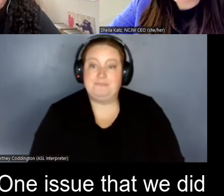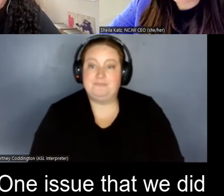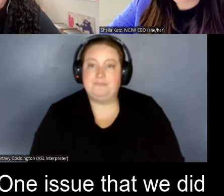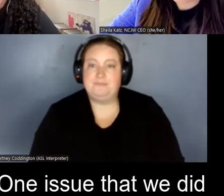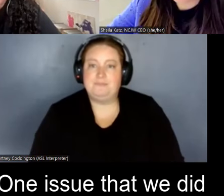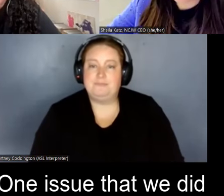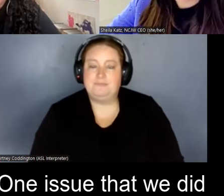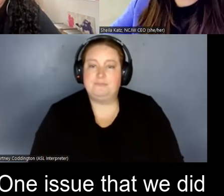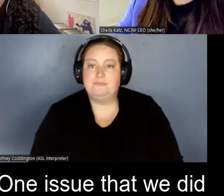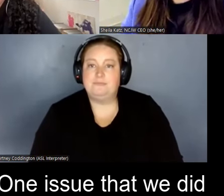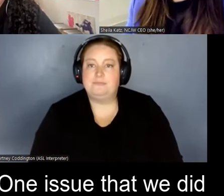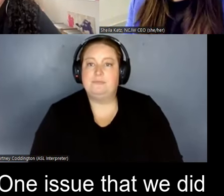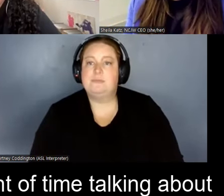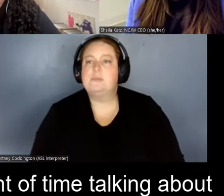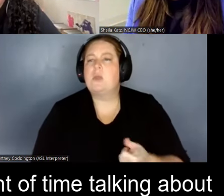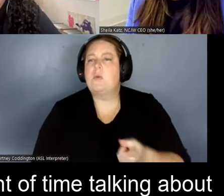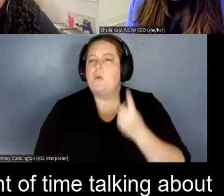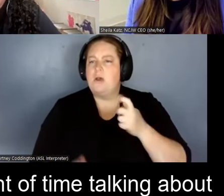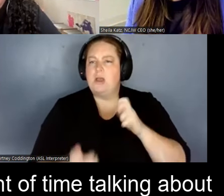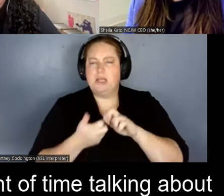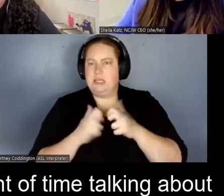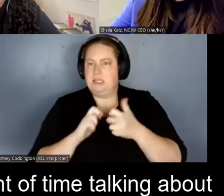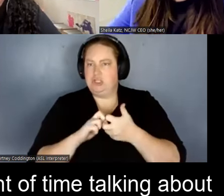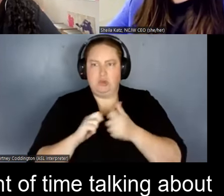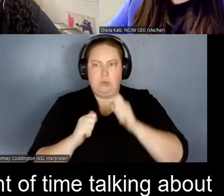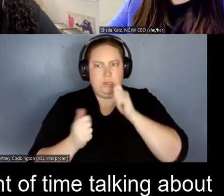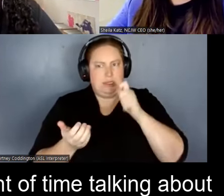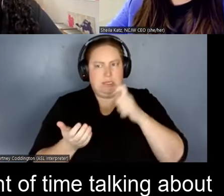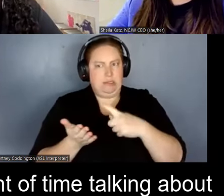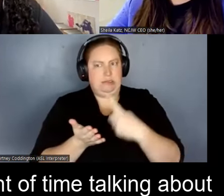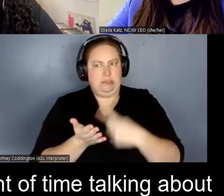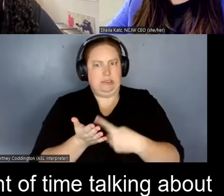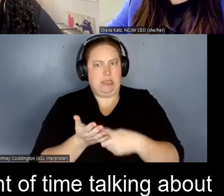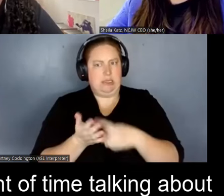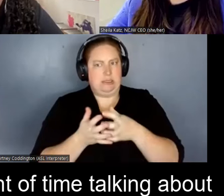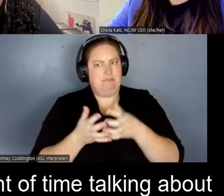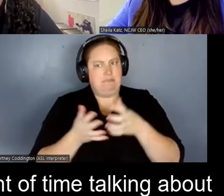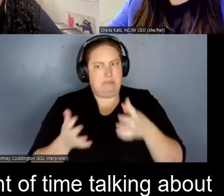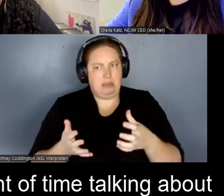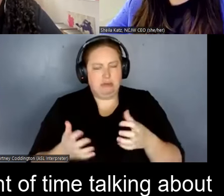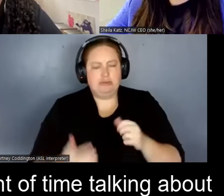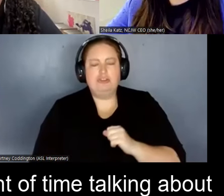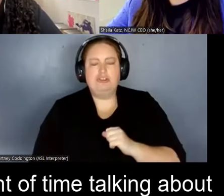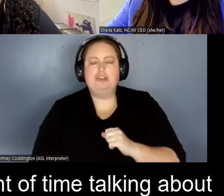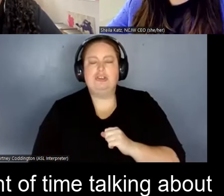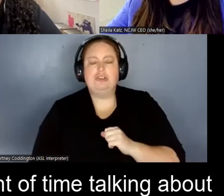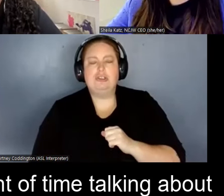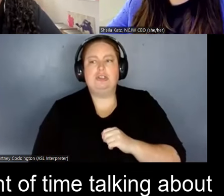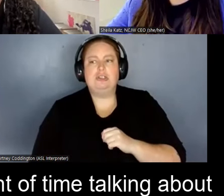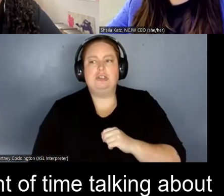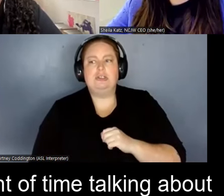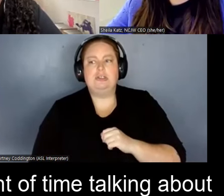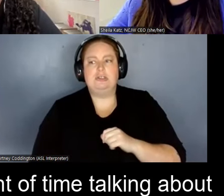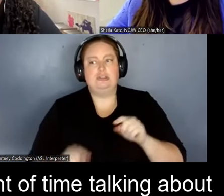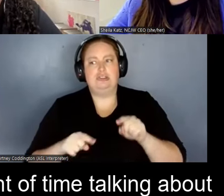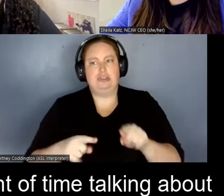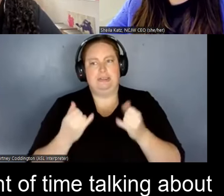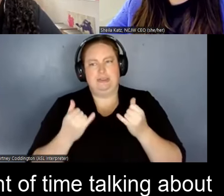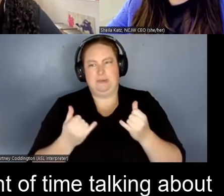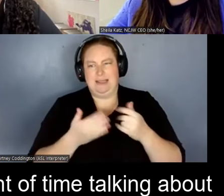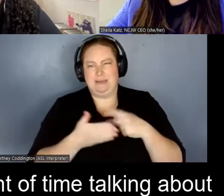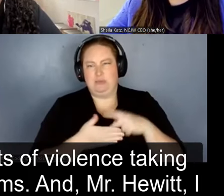One issue that we did not spend significant amount of time talking about during our program today is